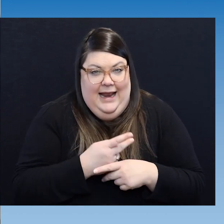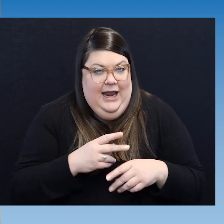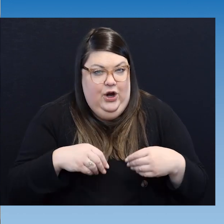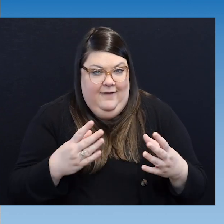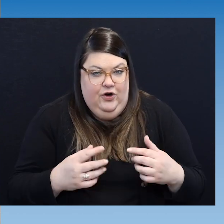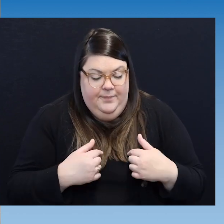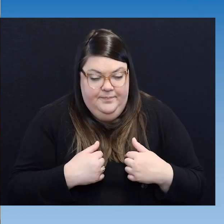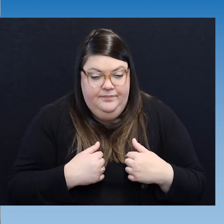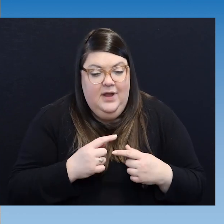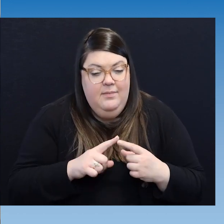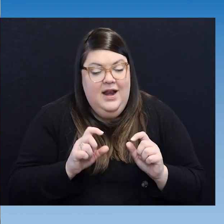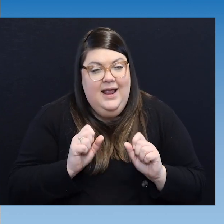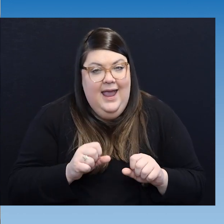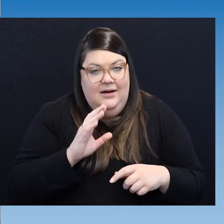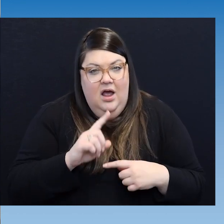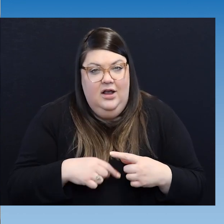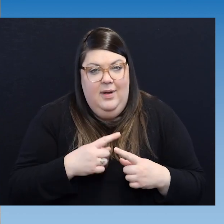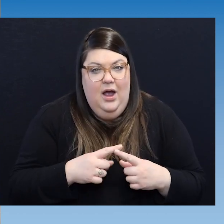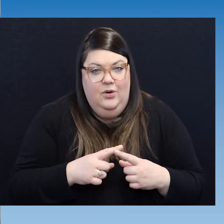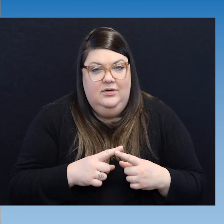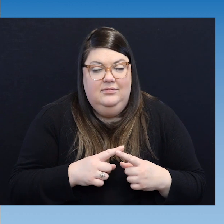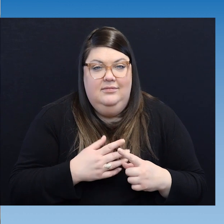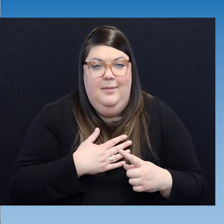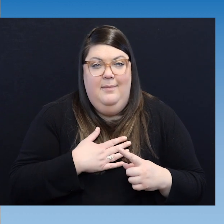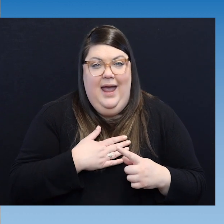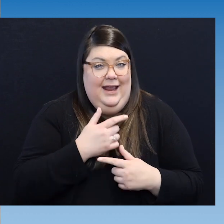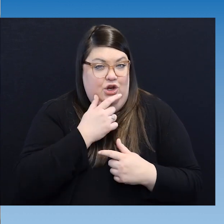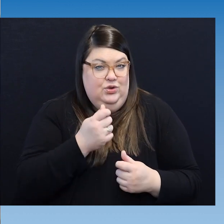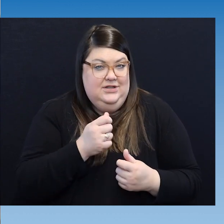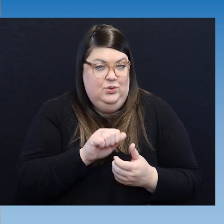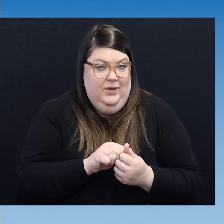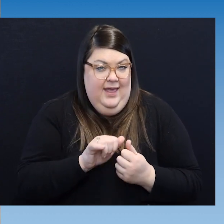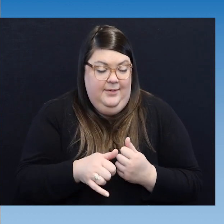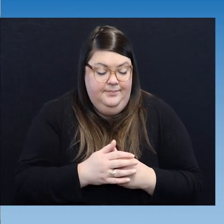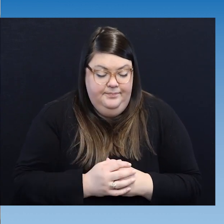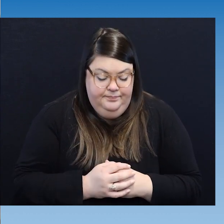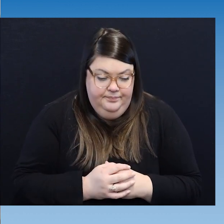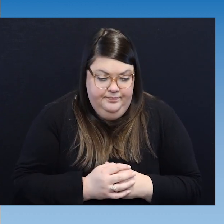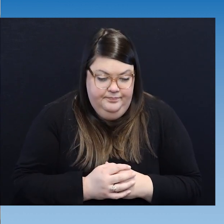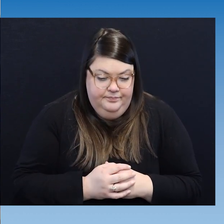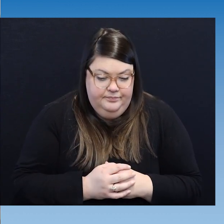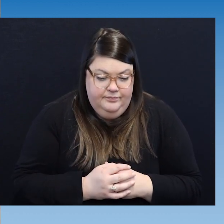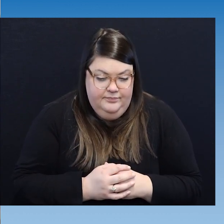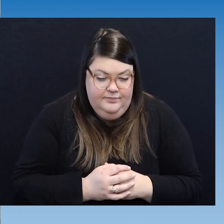I'm not a caregiver, but I can talk about kind of my interest in that.